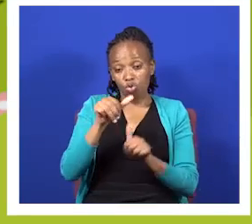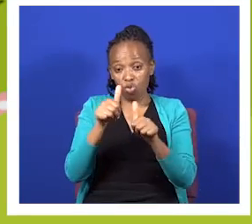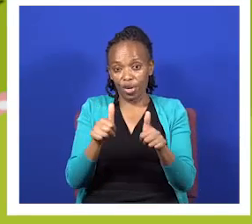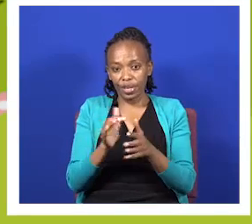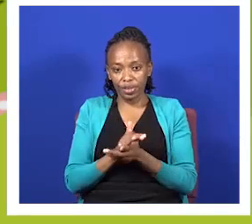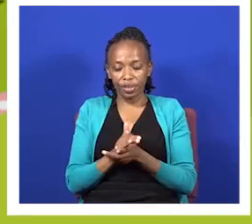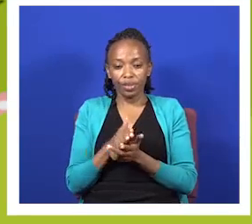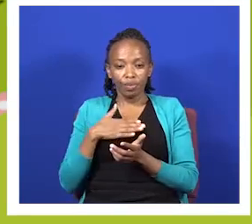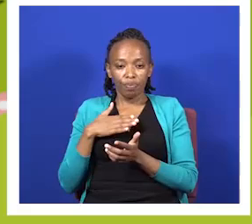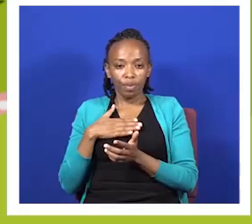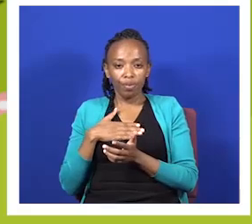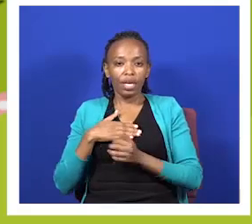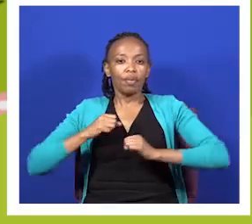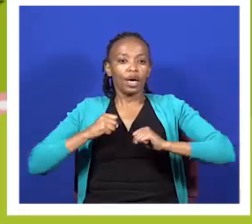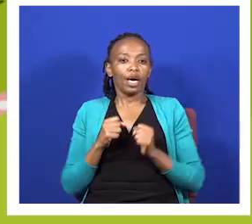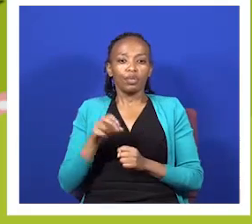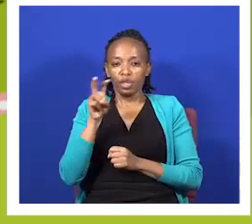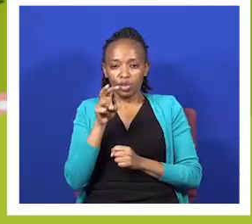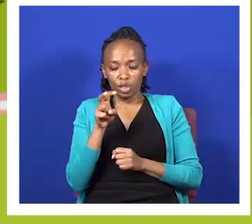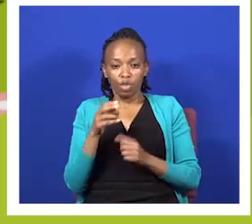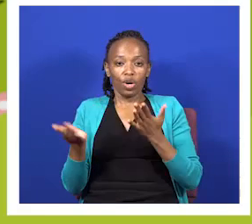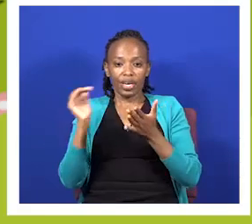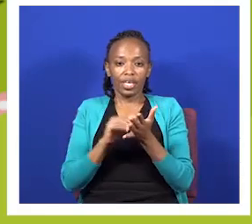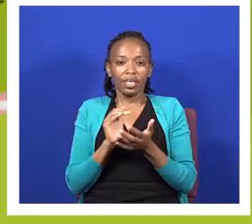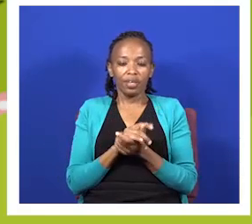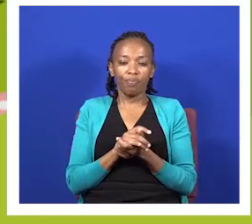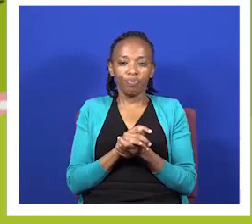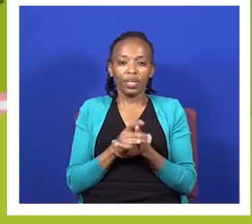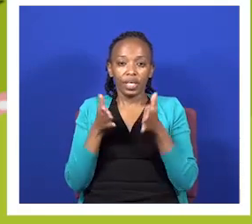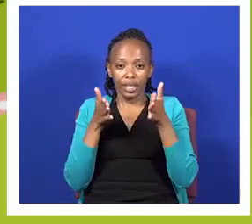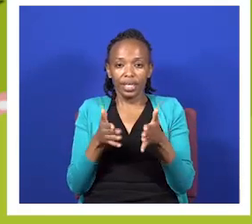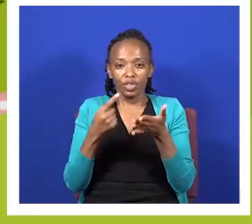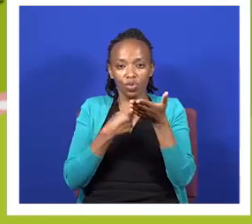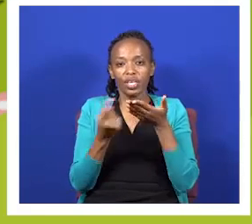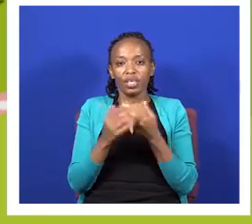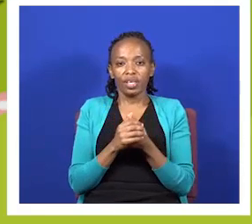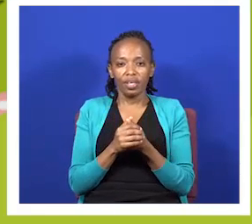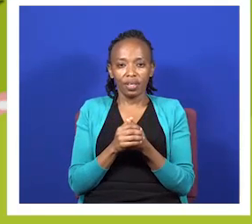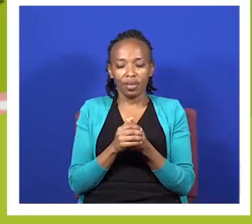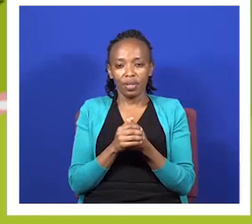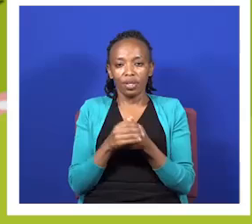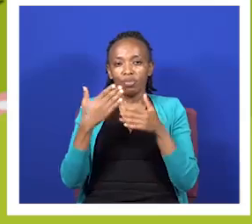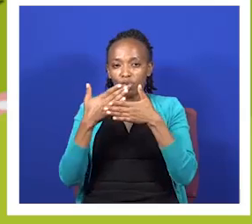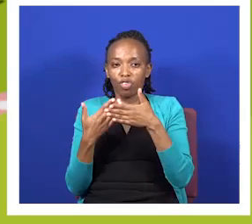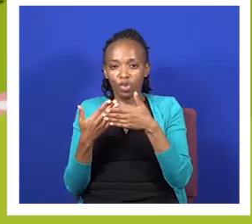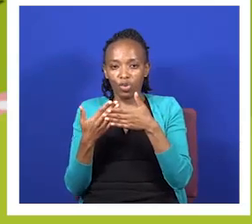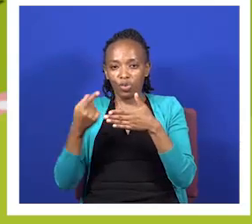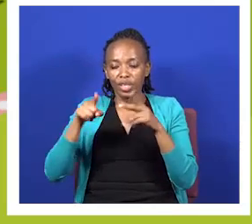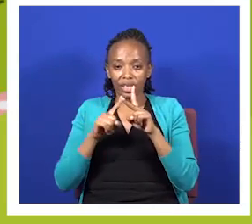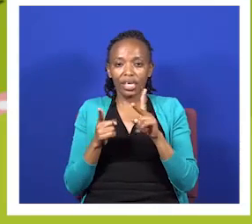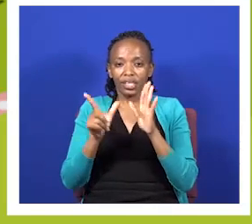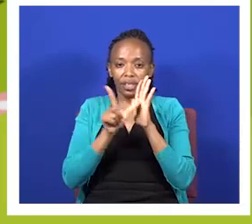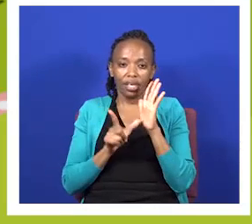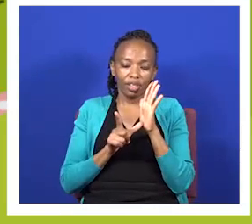are. I'm so happy to see you once again in this week. Before